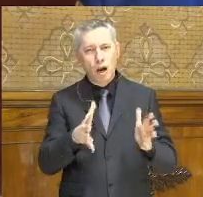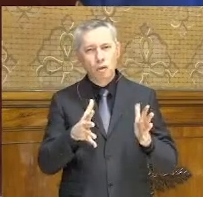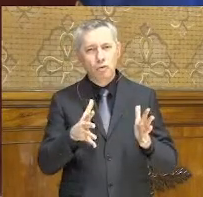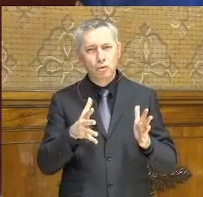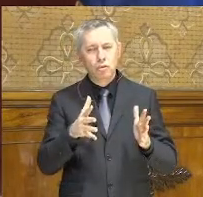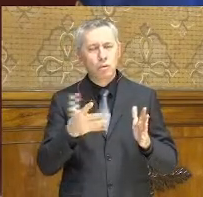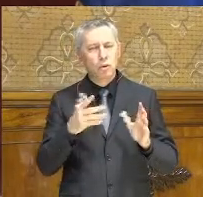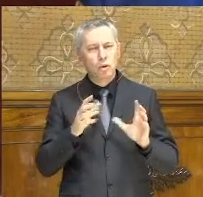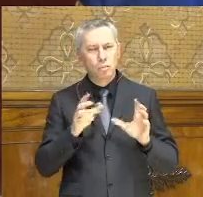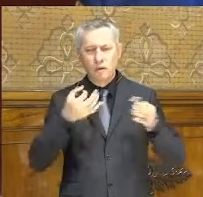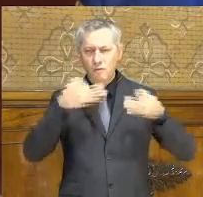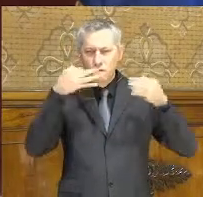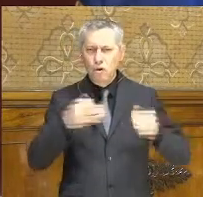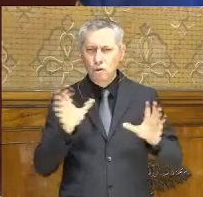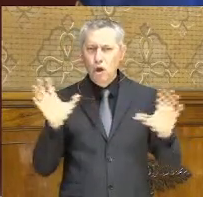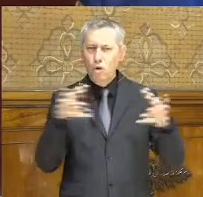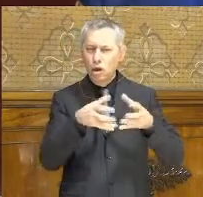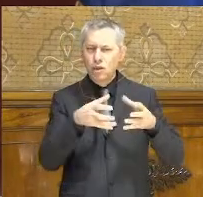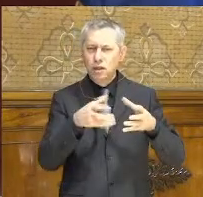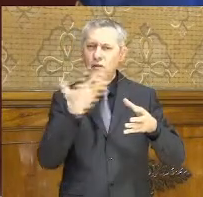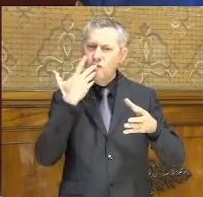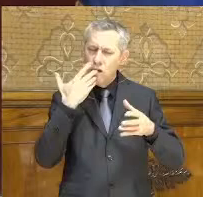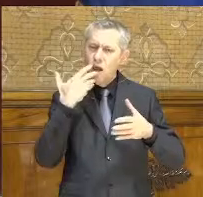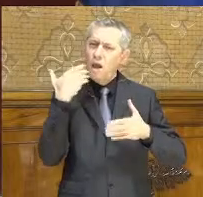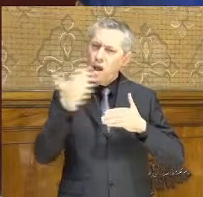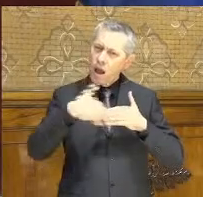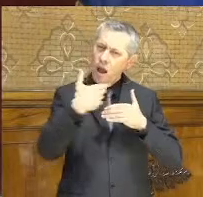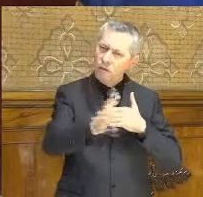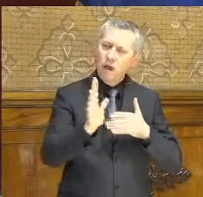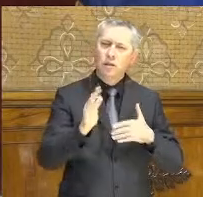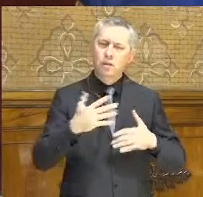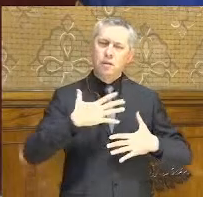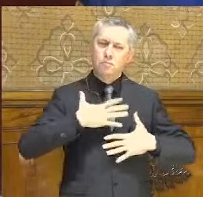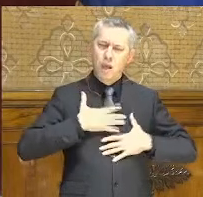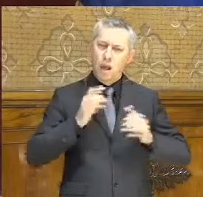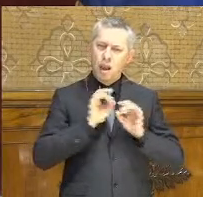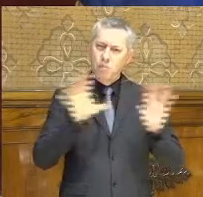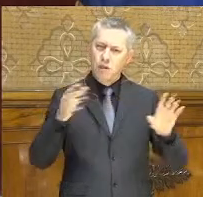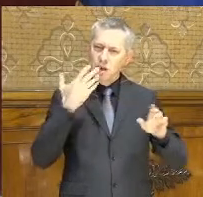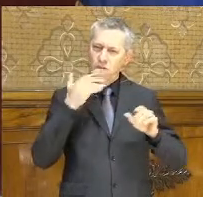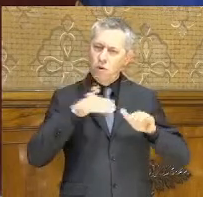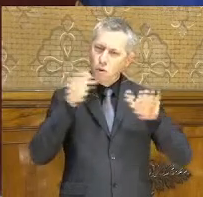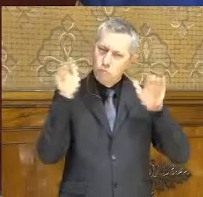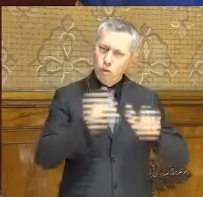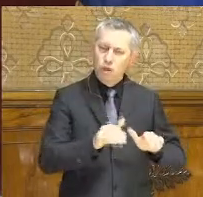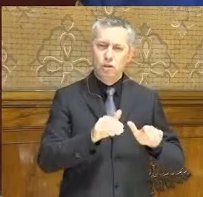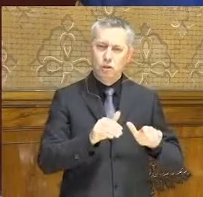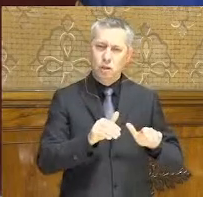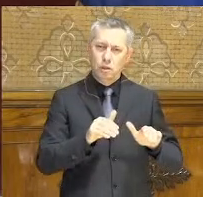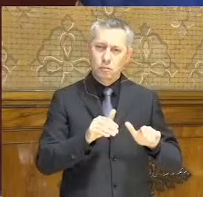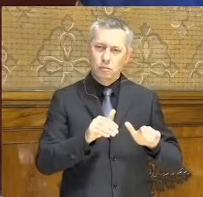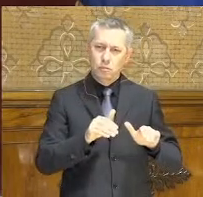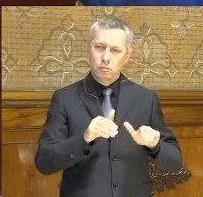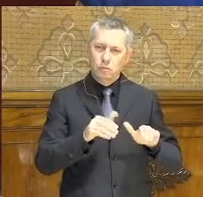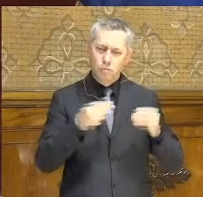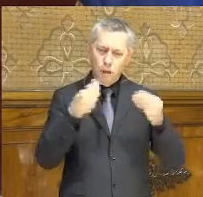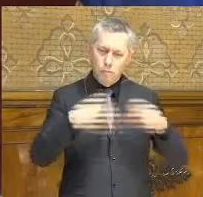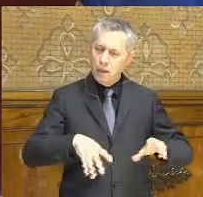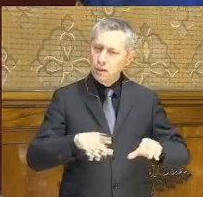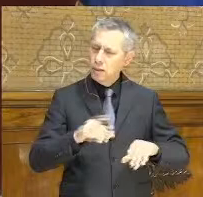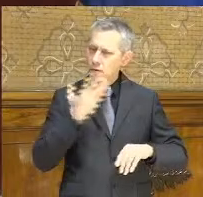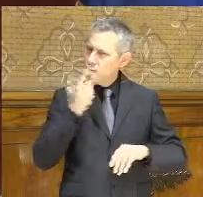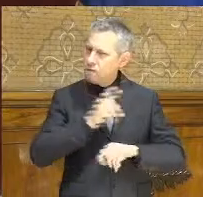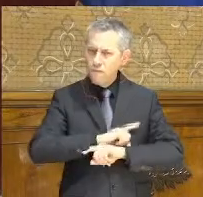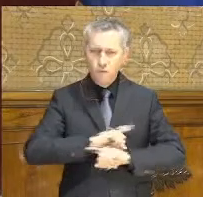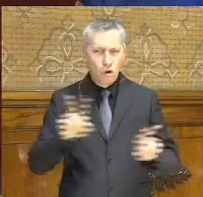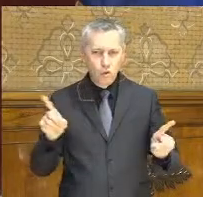Ukrainian will to survive, to protest and protect its freedom. But the complexity